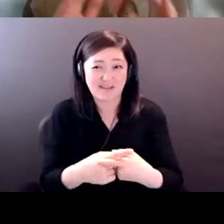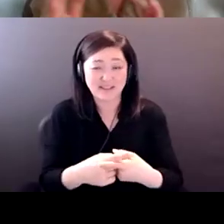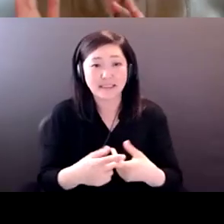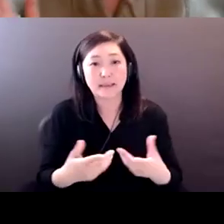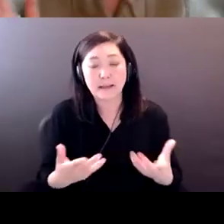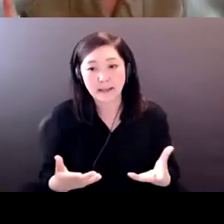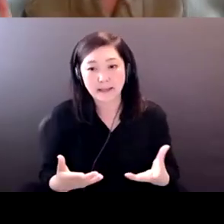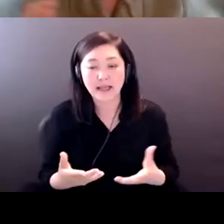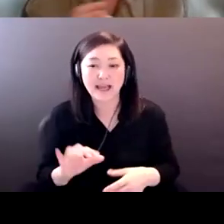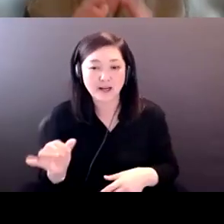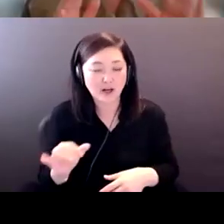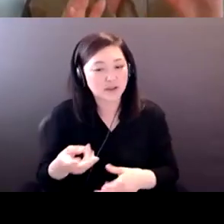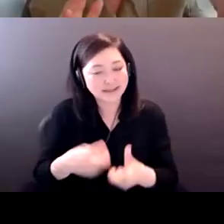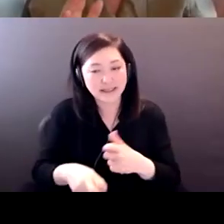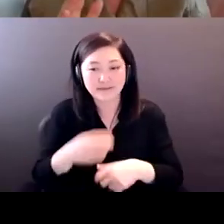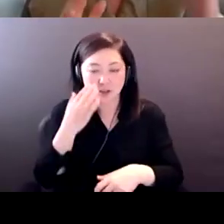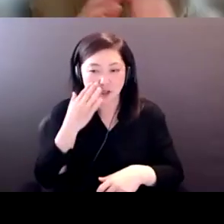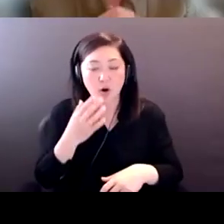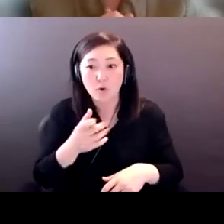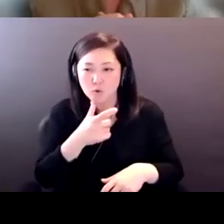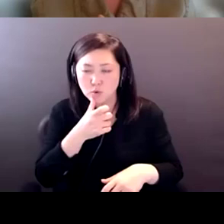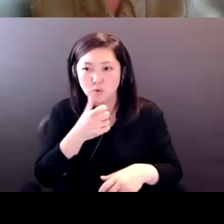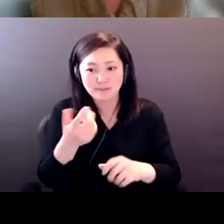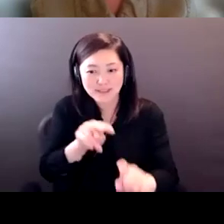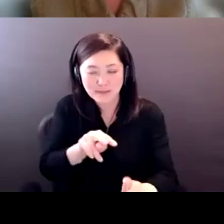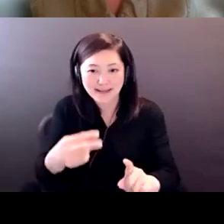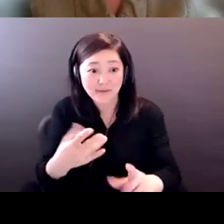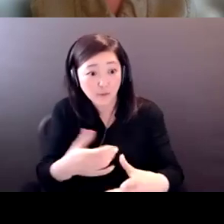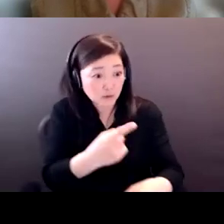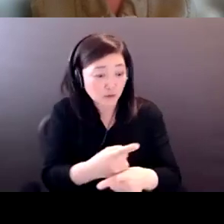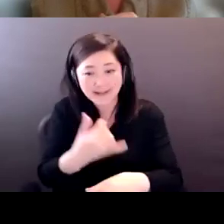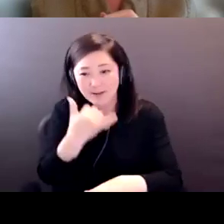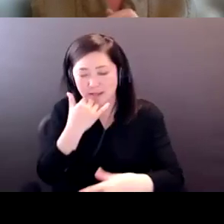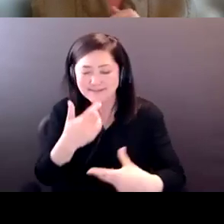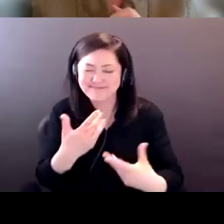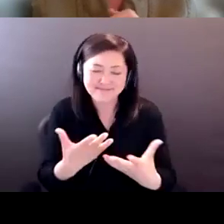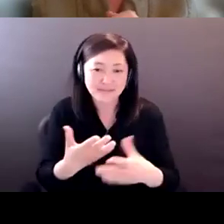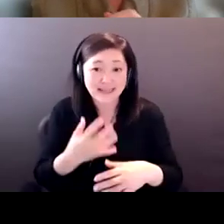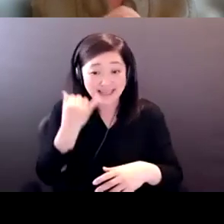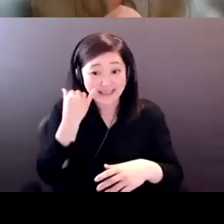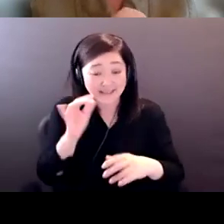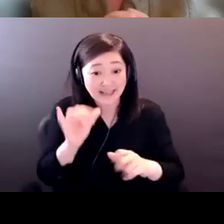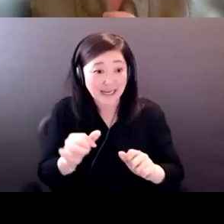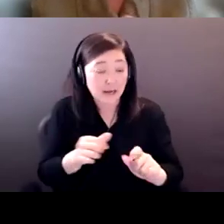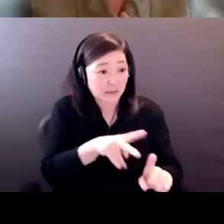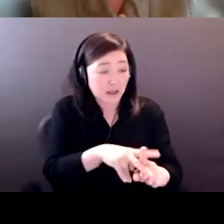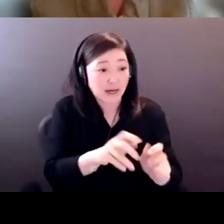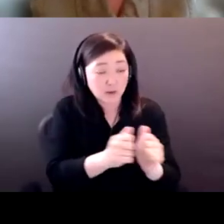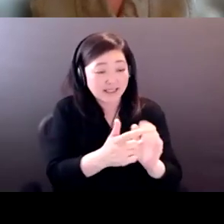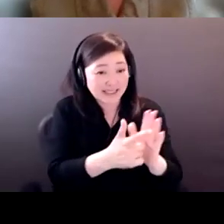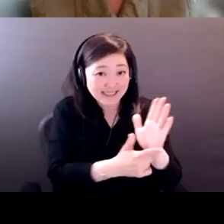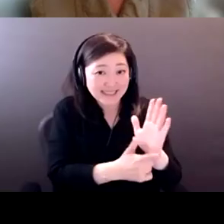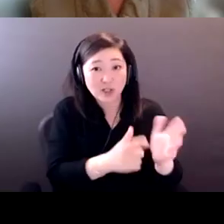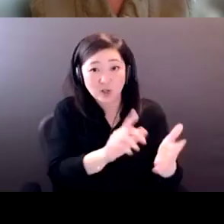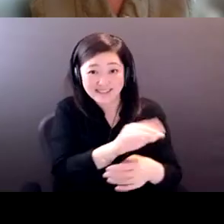supposed to or not supposed to happen, whether that is tied to the construct of legal documents or not, right? And the